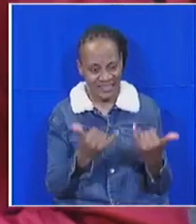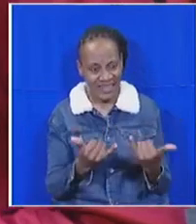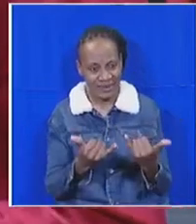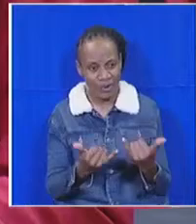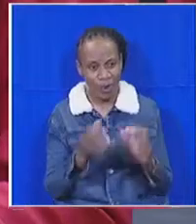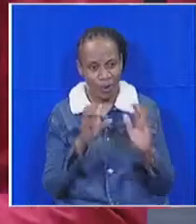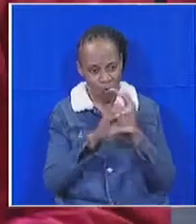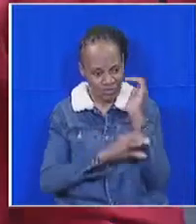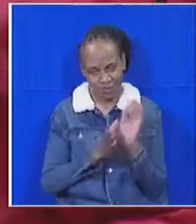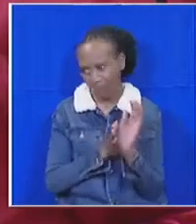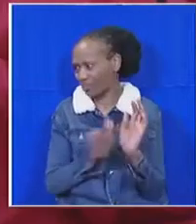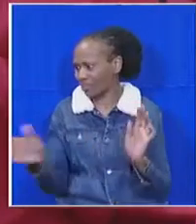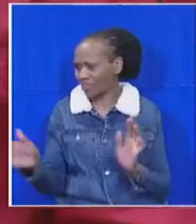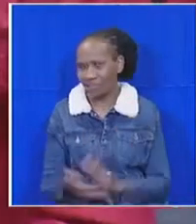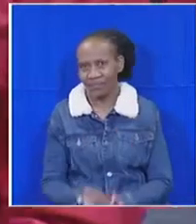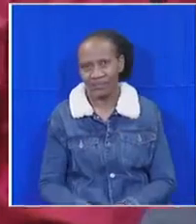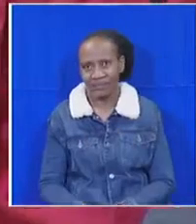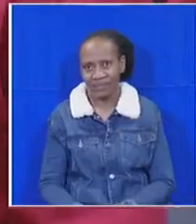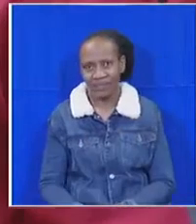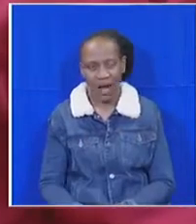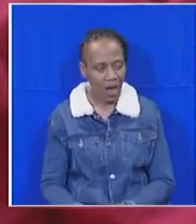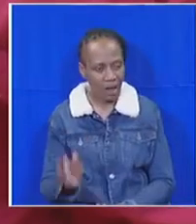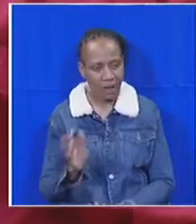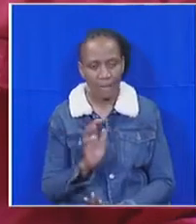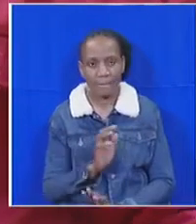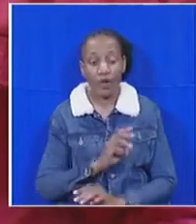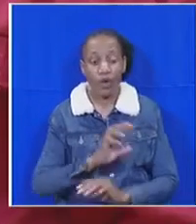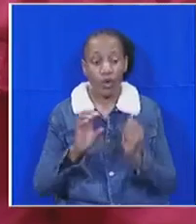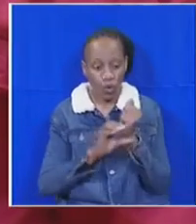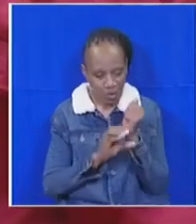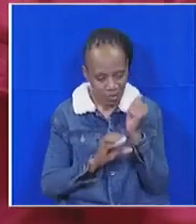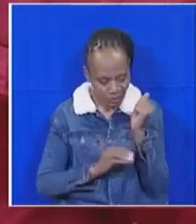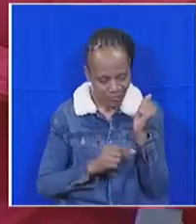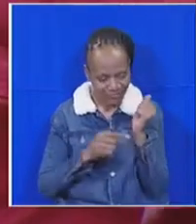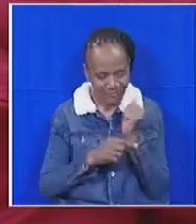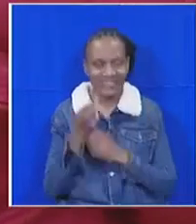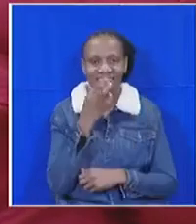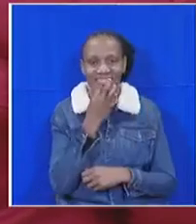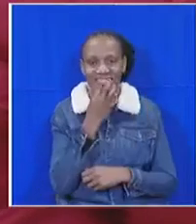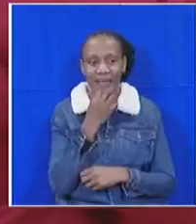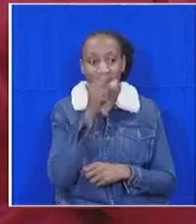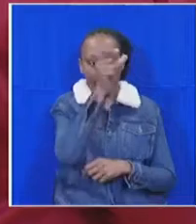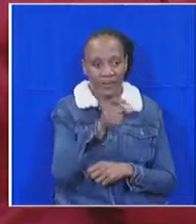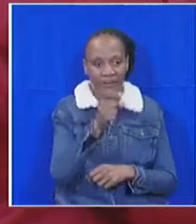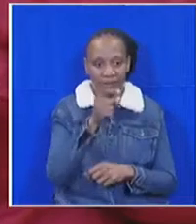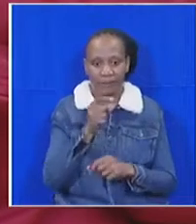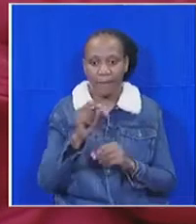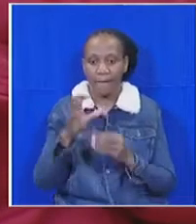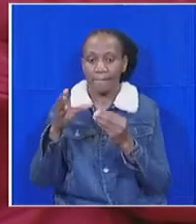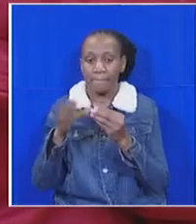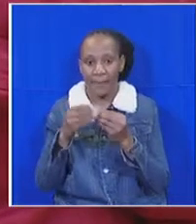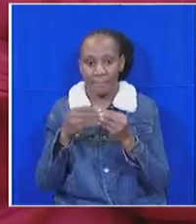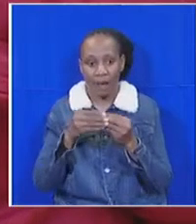did. The Constitution says that you cannot be a member of parliament if you're sworn in as a